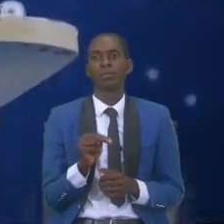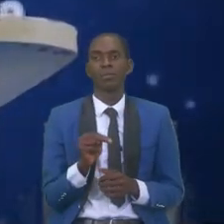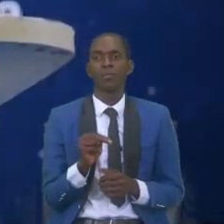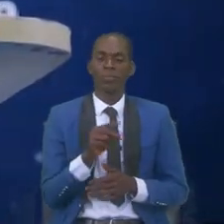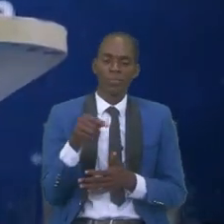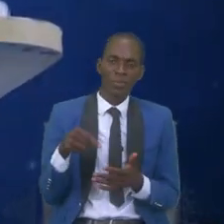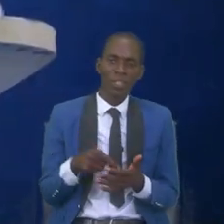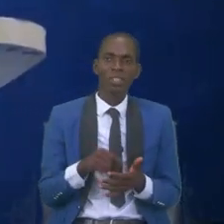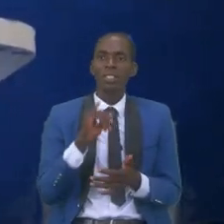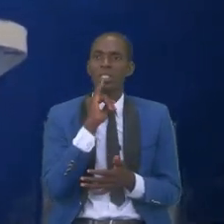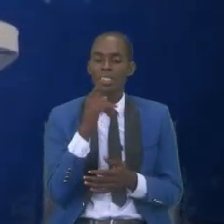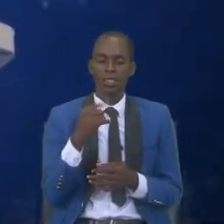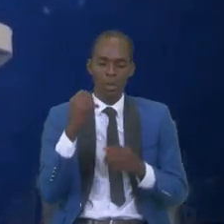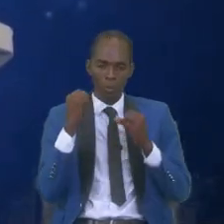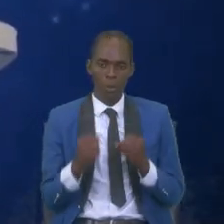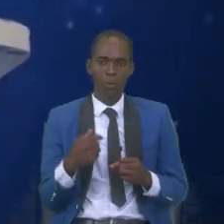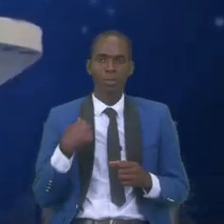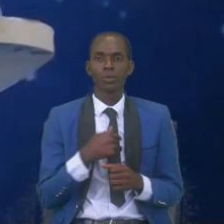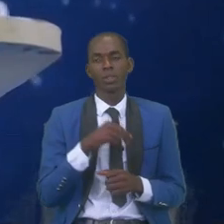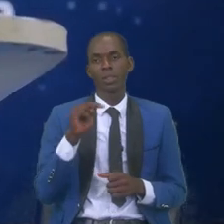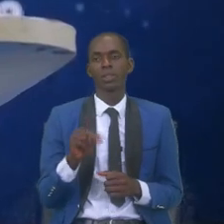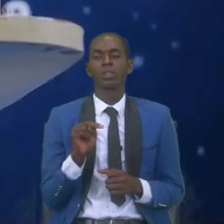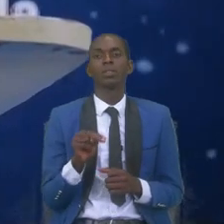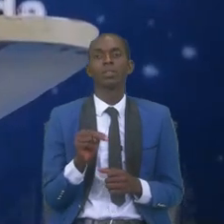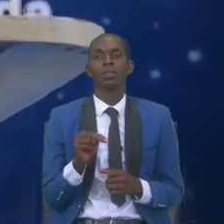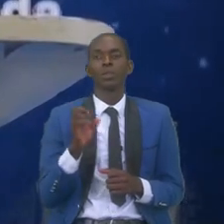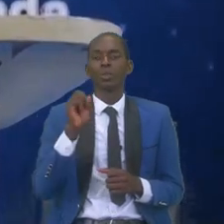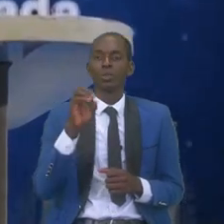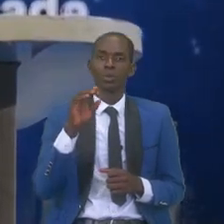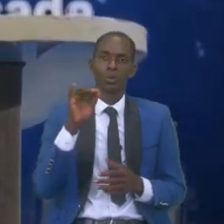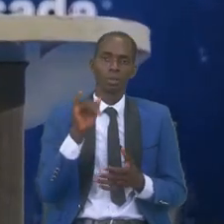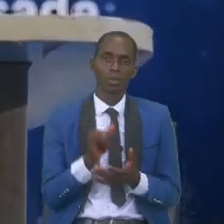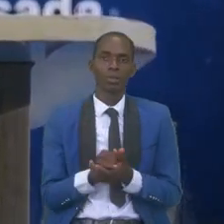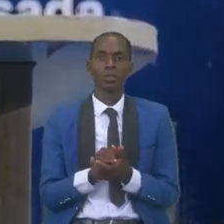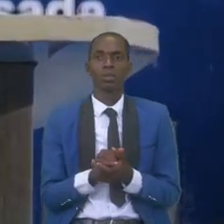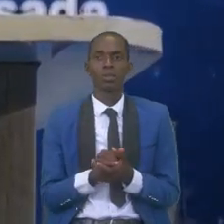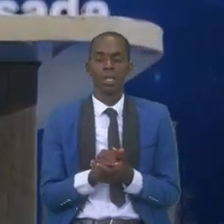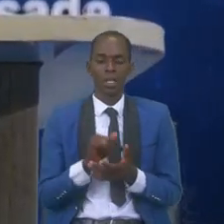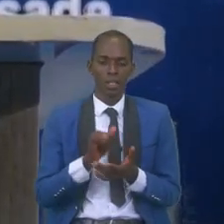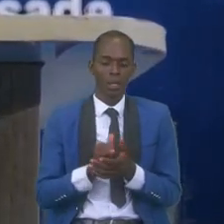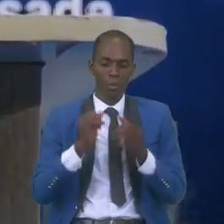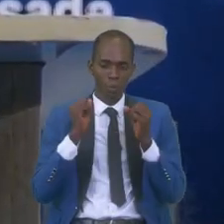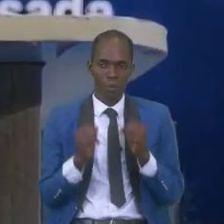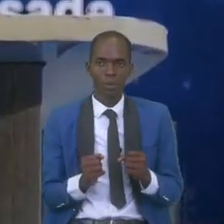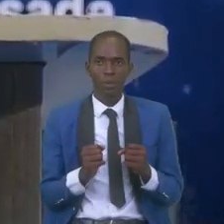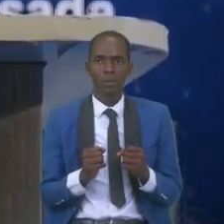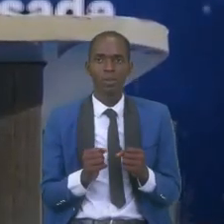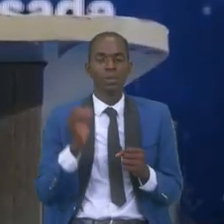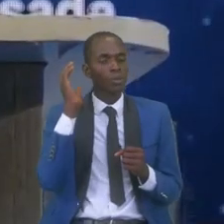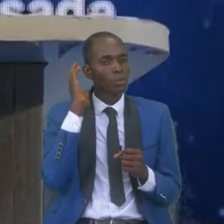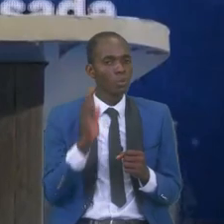This is the power we need. So that that power will be